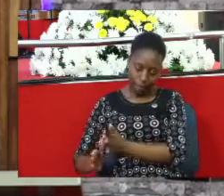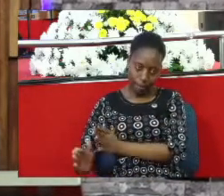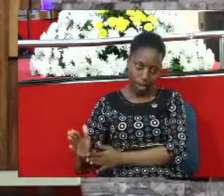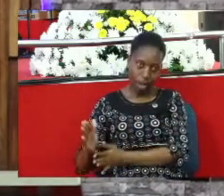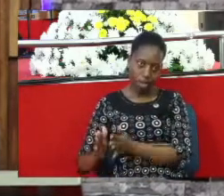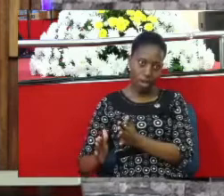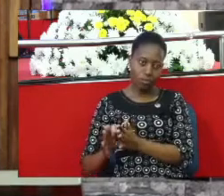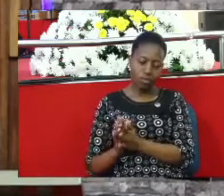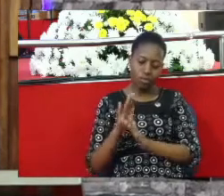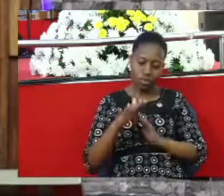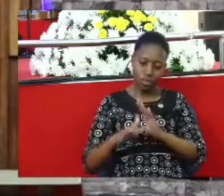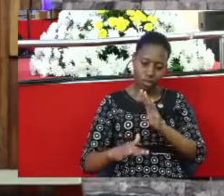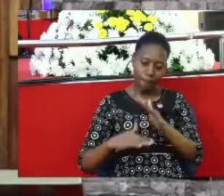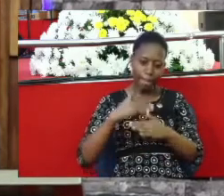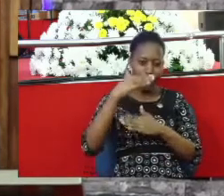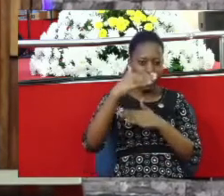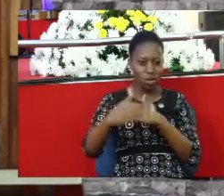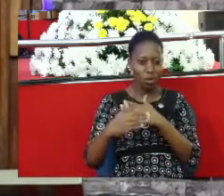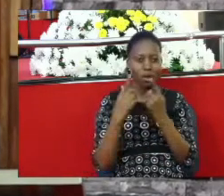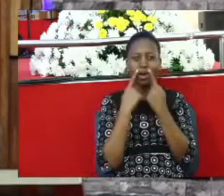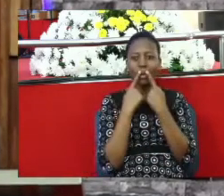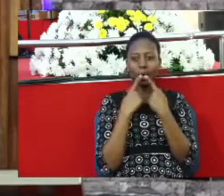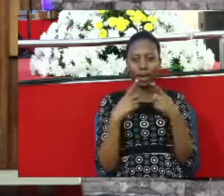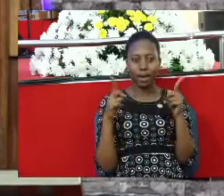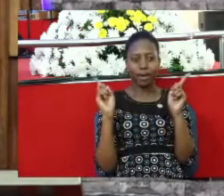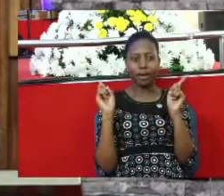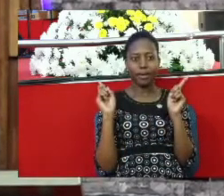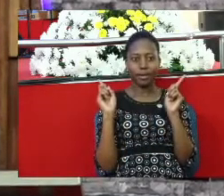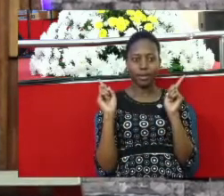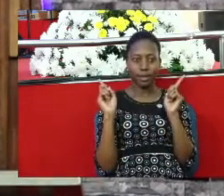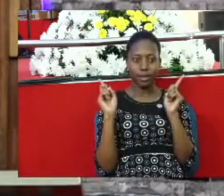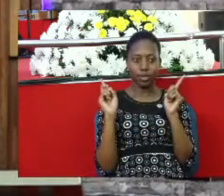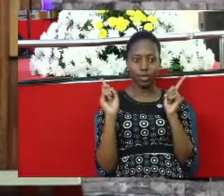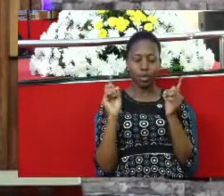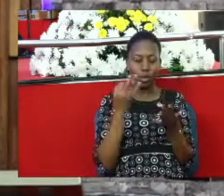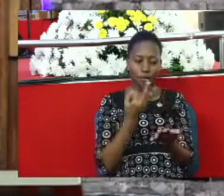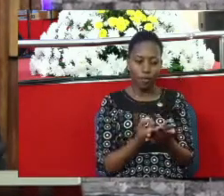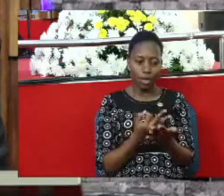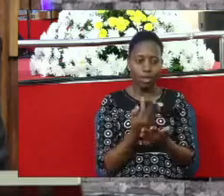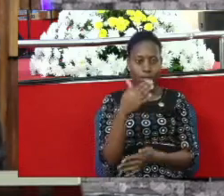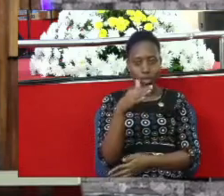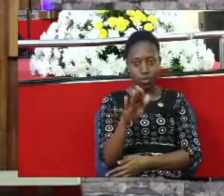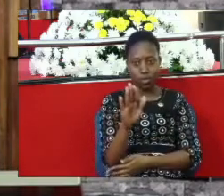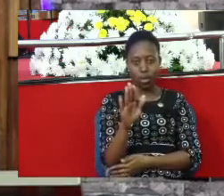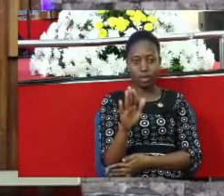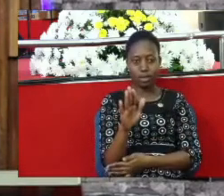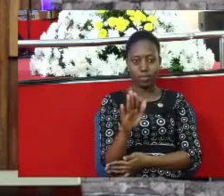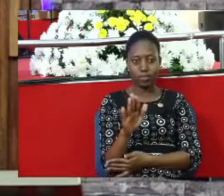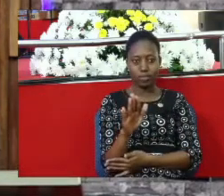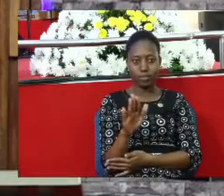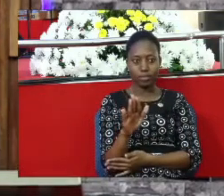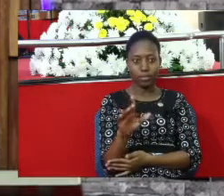beyond declaring or declaration over my finances, that stretch that I